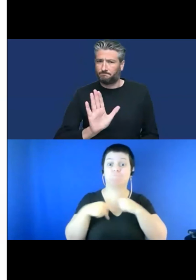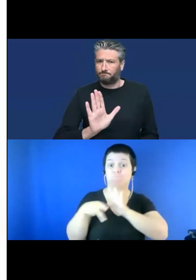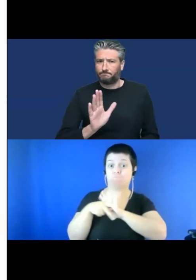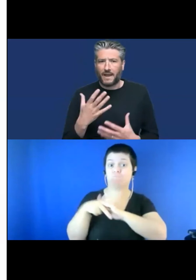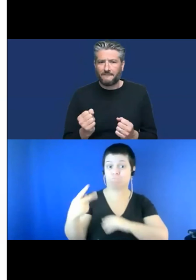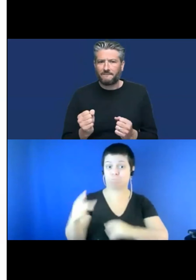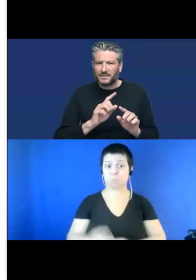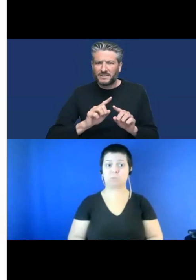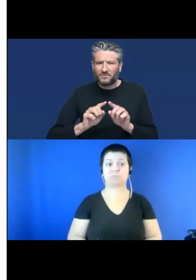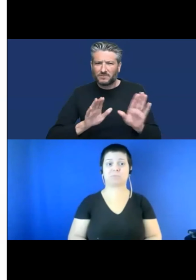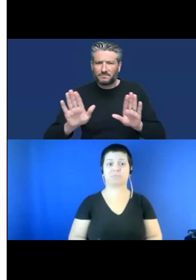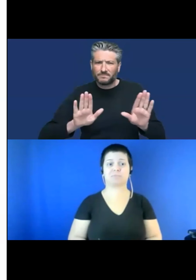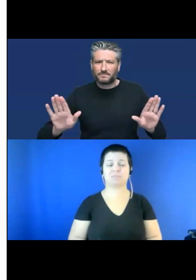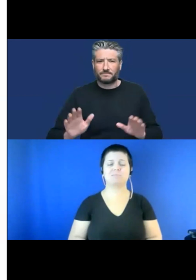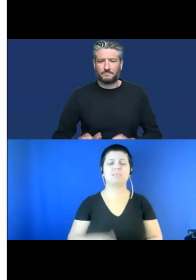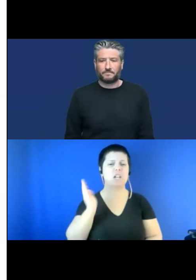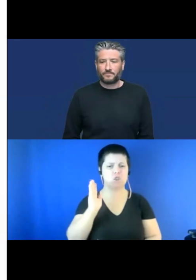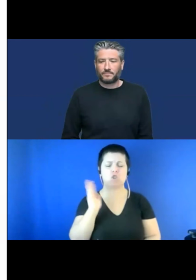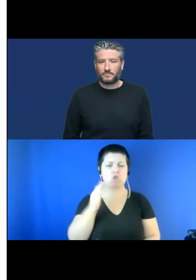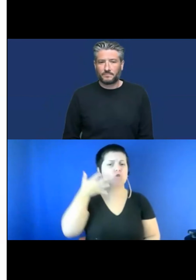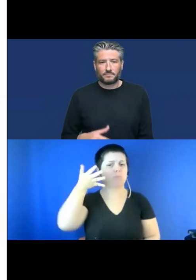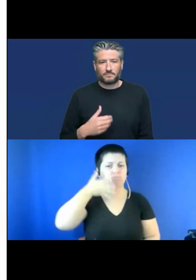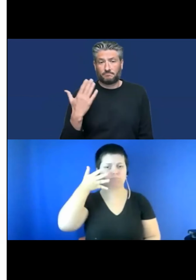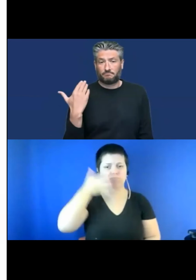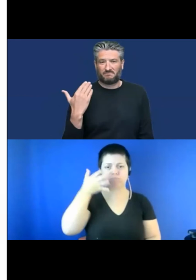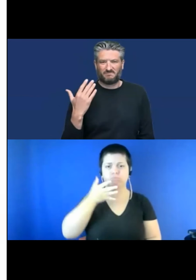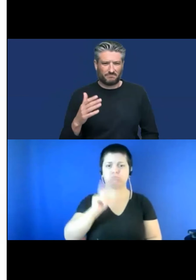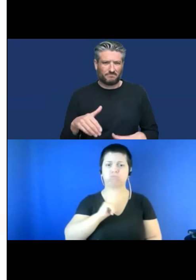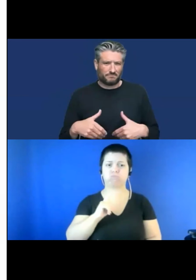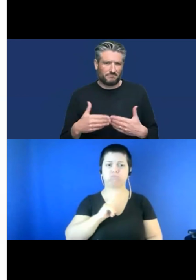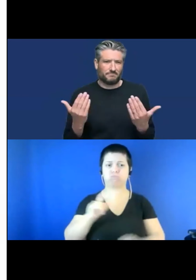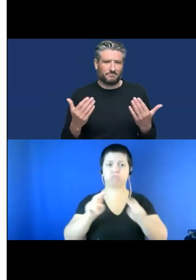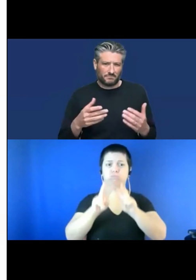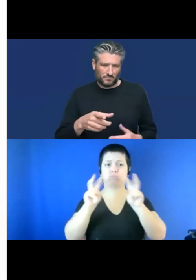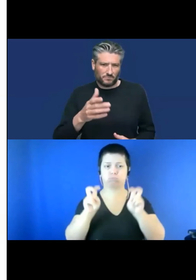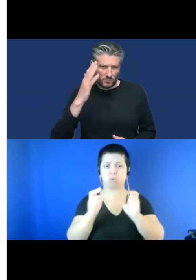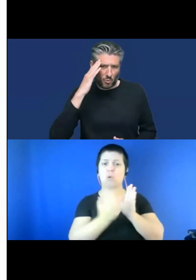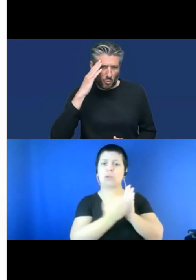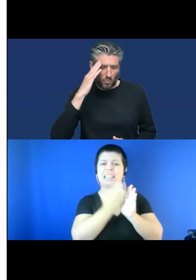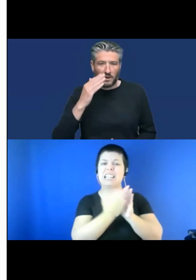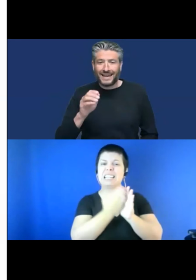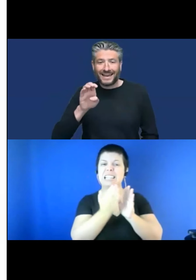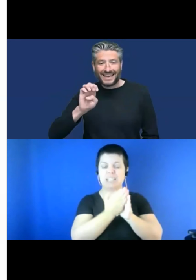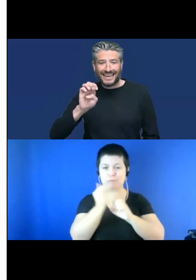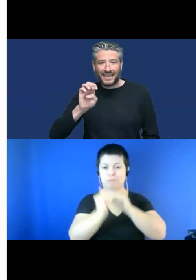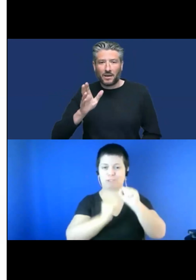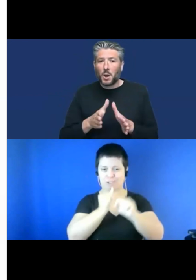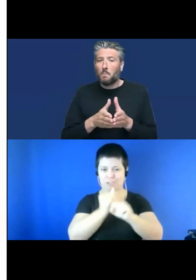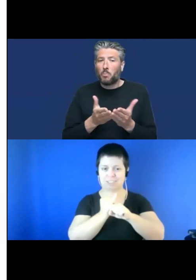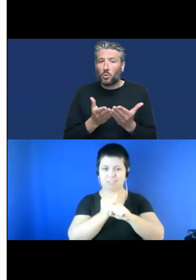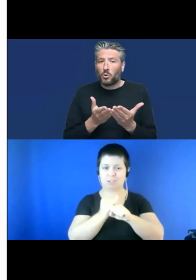You've heard a little bit already probably about our e-book that we're currently developing with